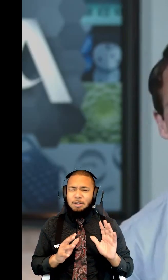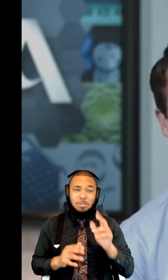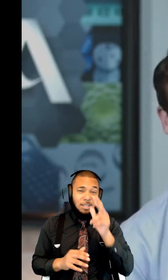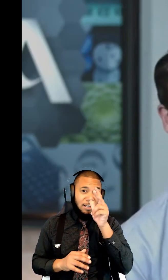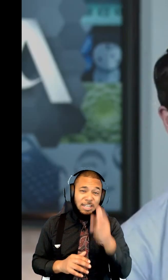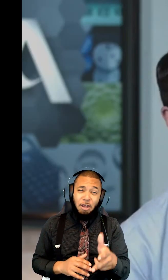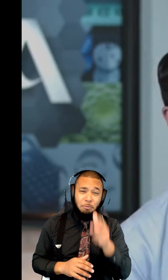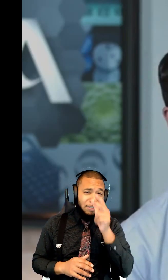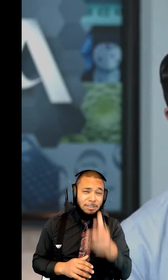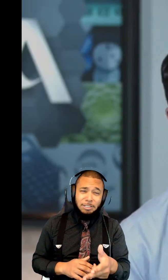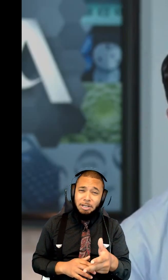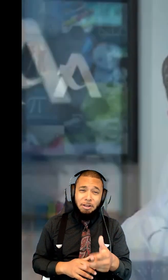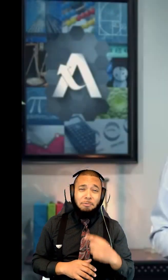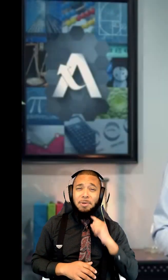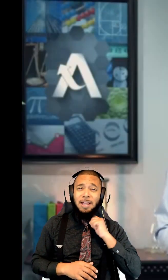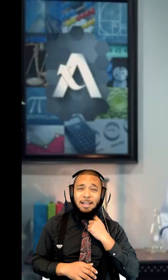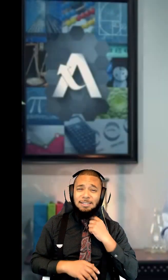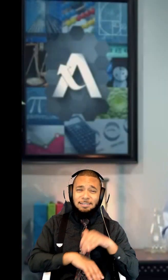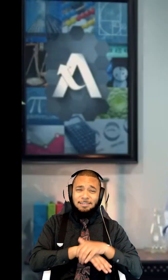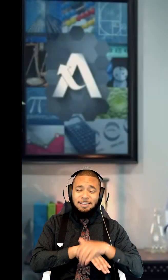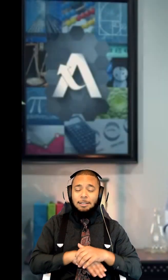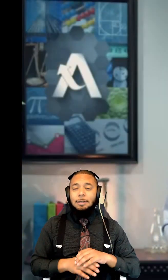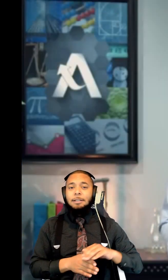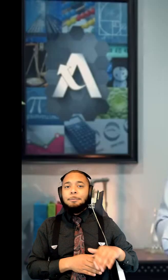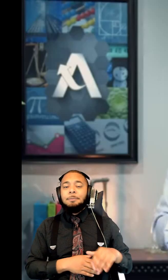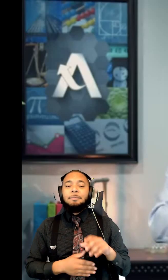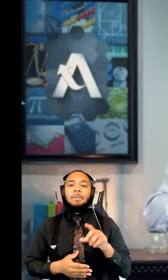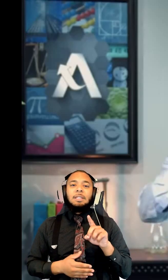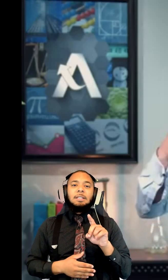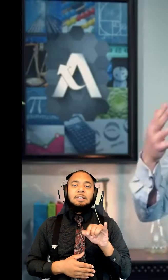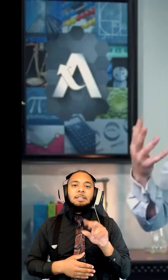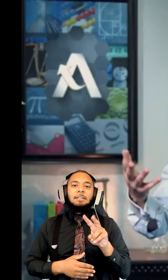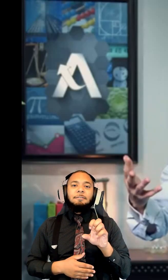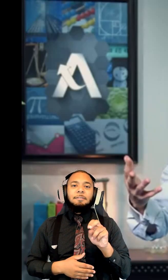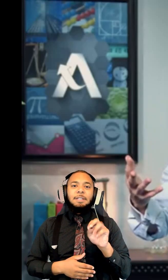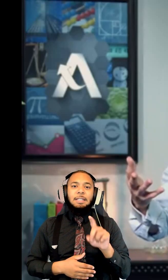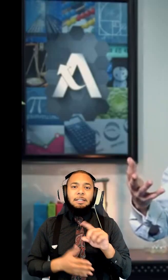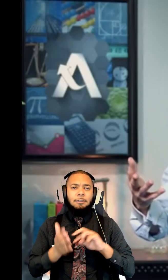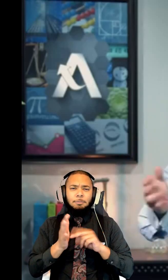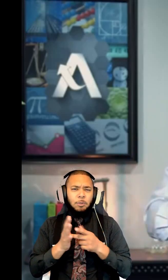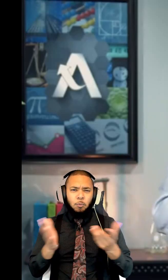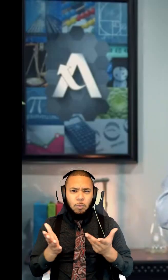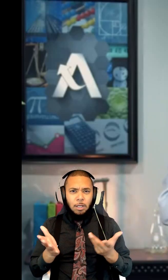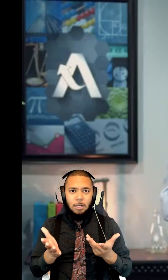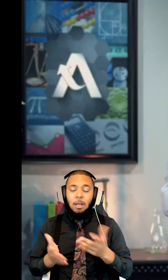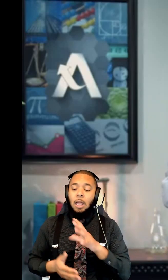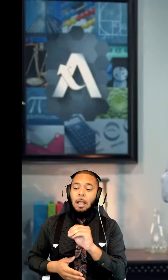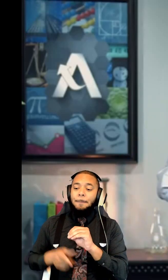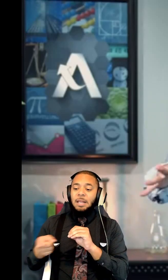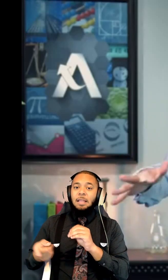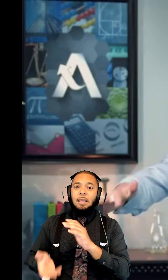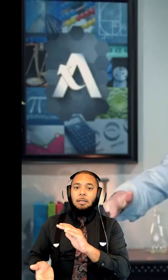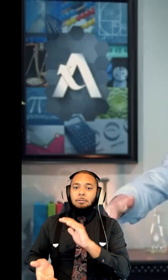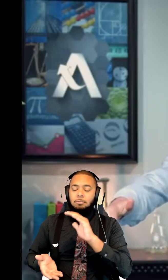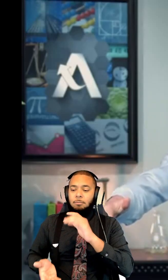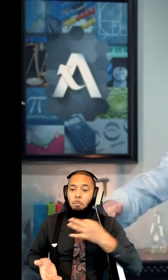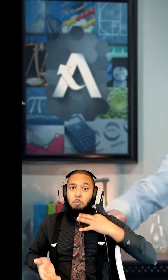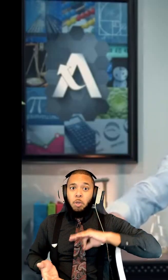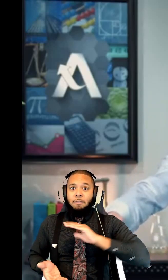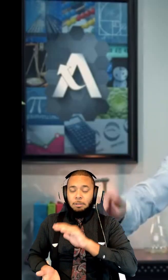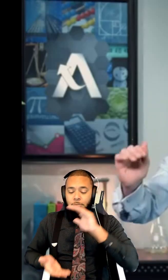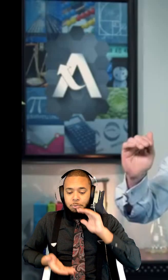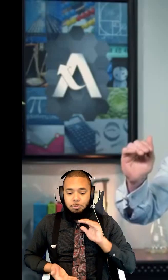a dividend? Well, a dividend is when a company makes profits and then decides to distribute